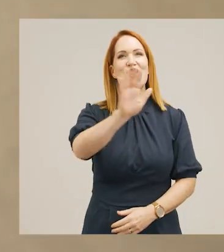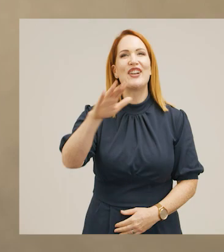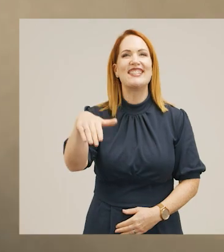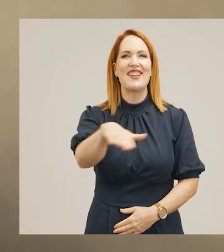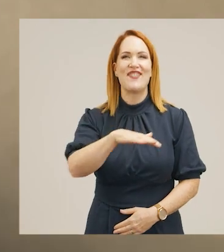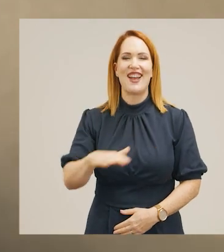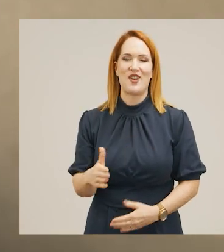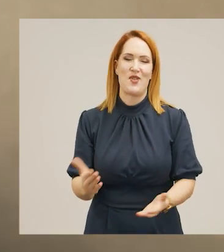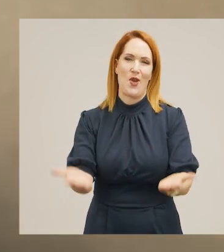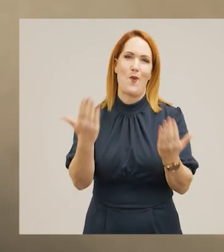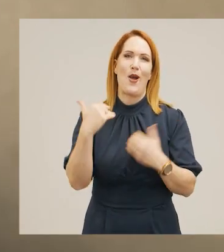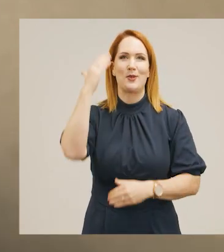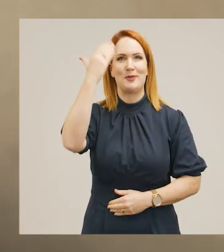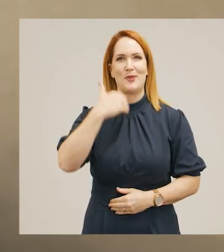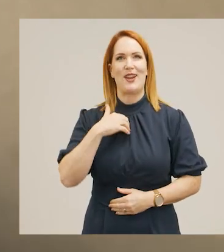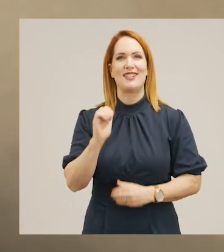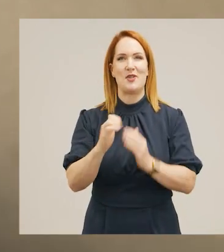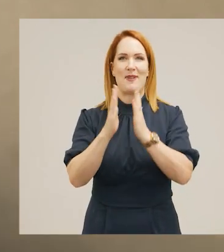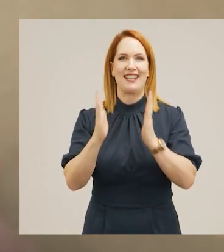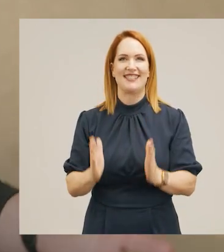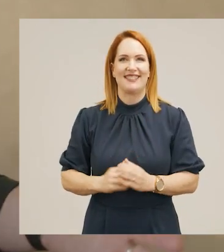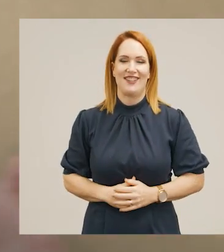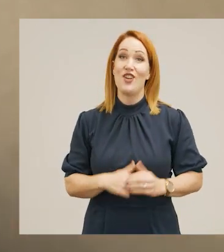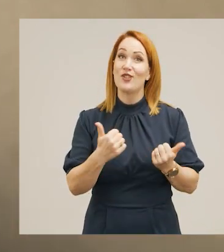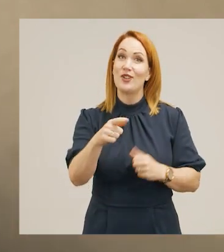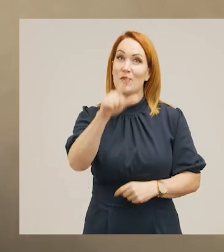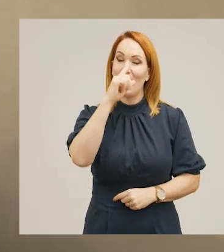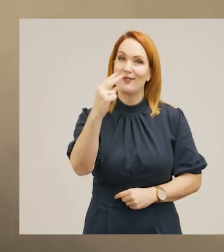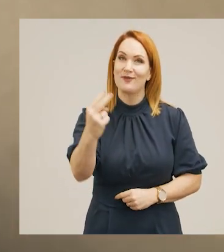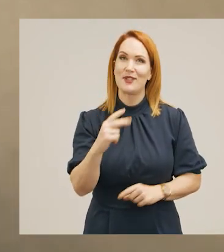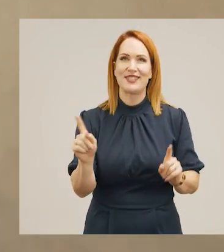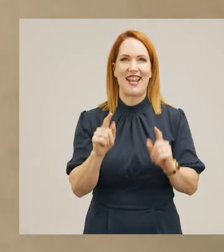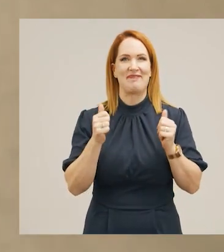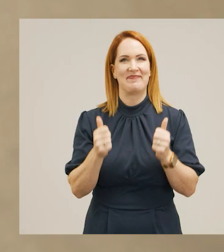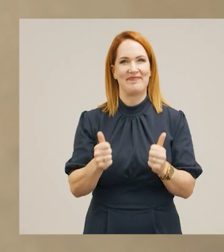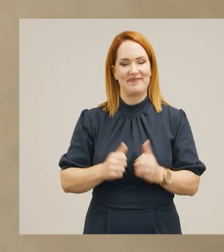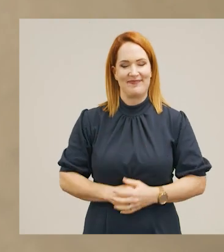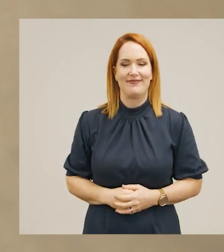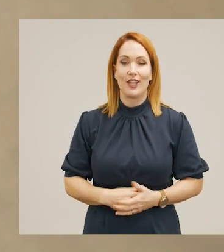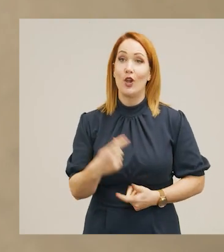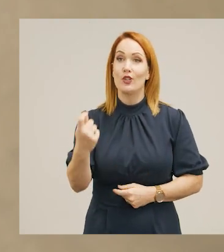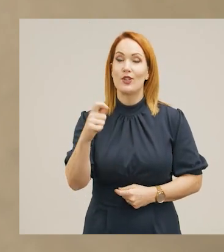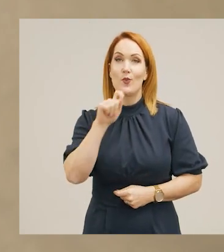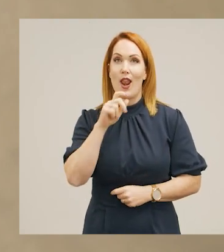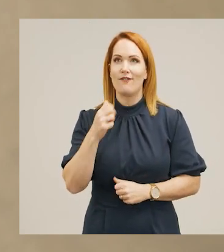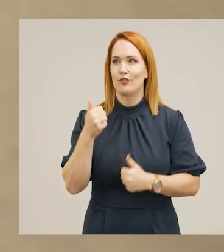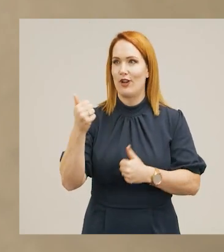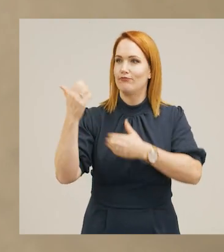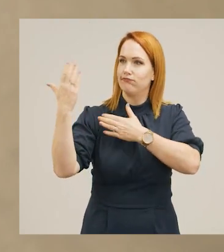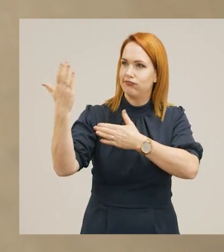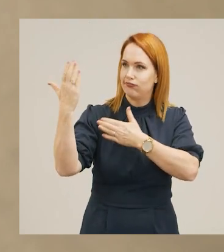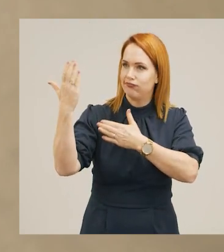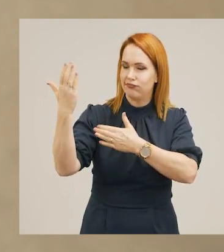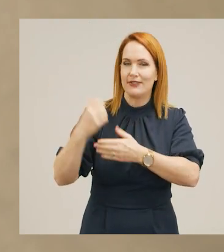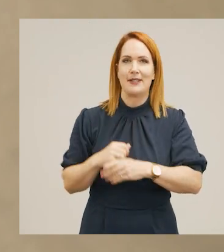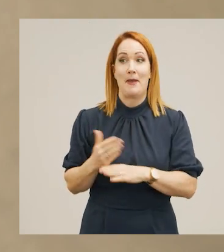Kia ora te whanau. Welcome to Grace at Your Place. So great that you can join us today. In a moment, we're going to hear a great message from one of our